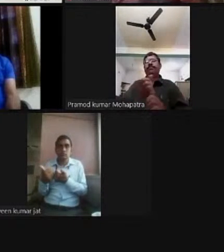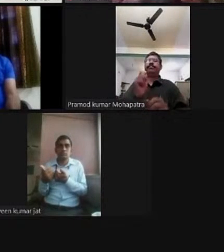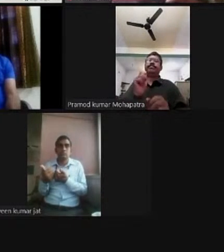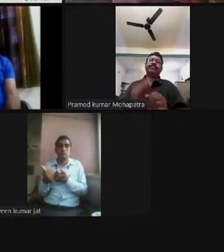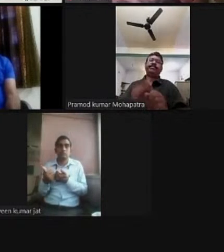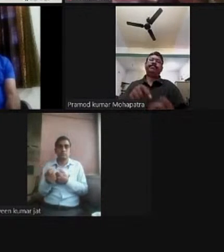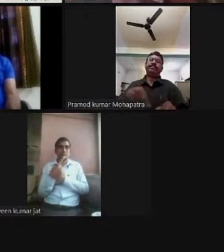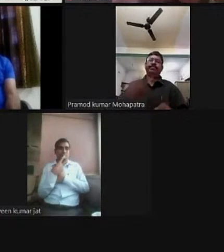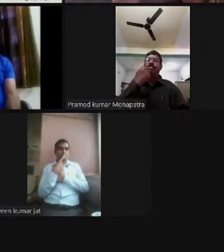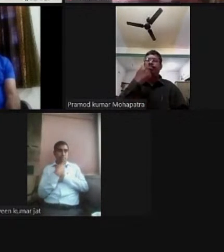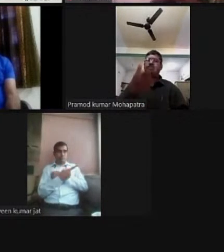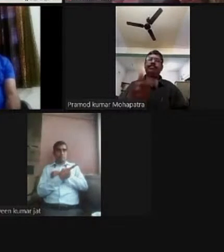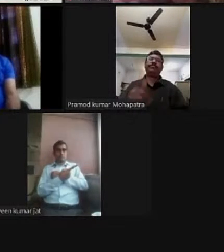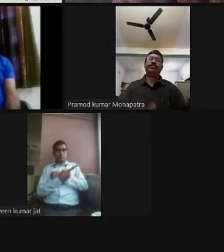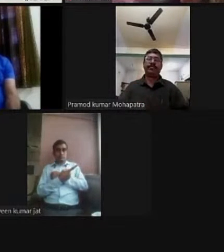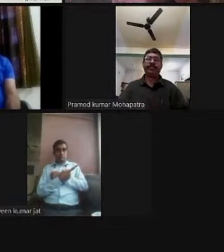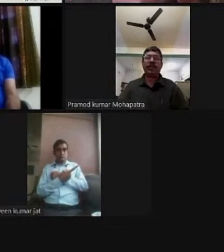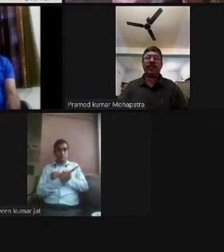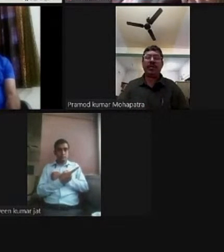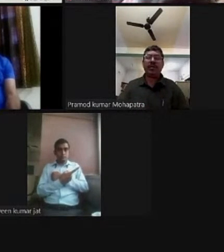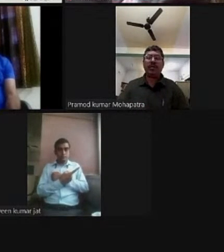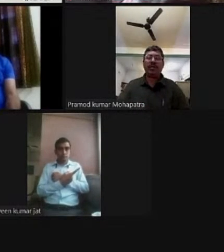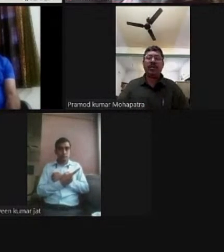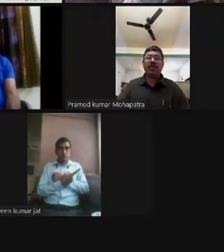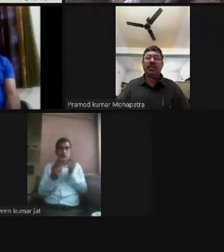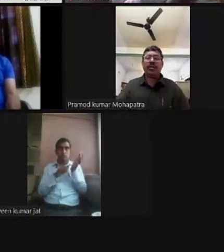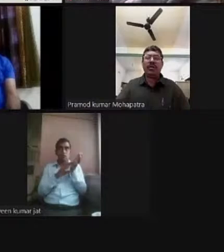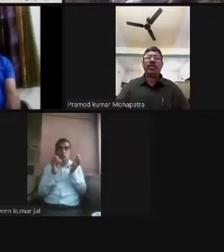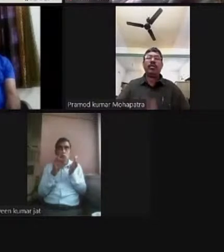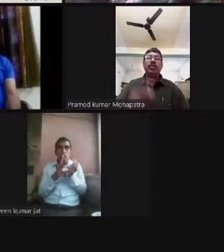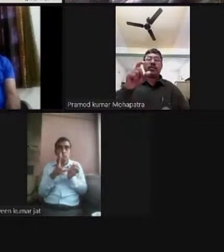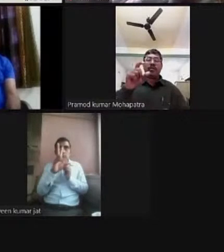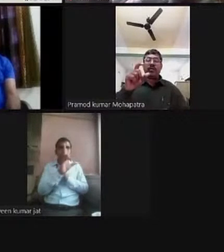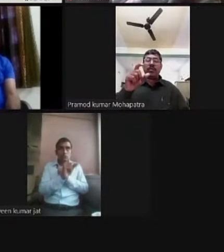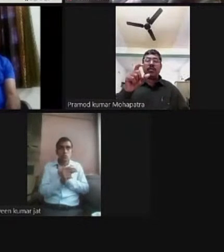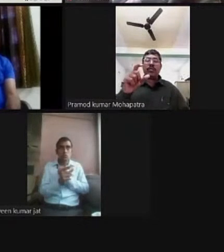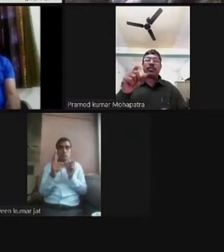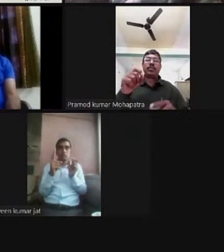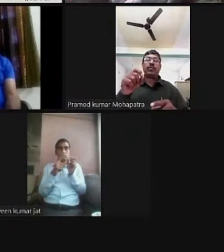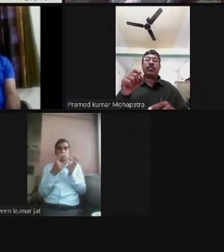We also say that there shouldn't be any poverty.